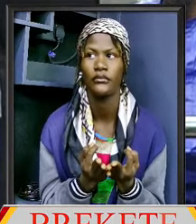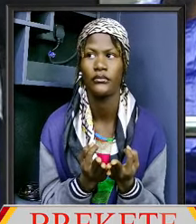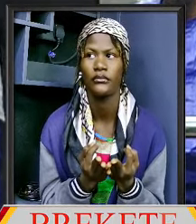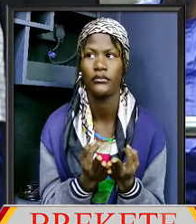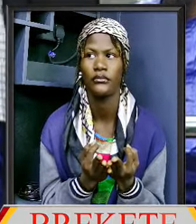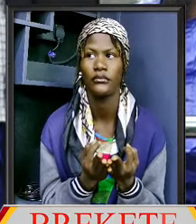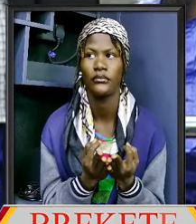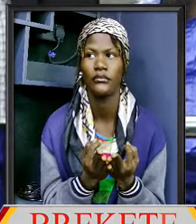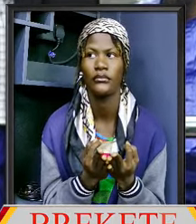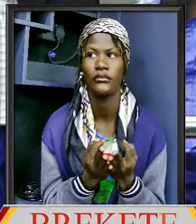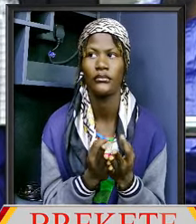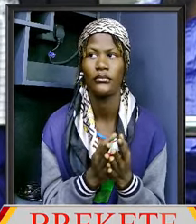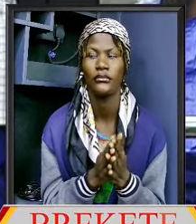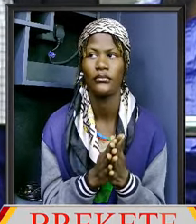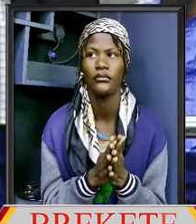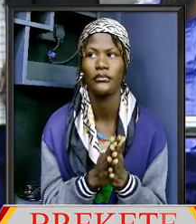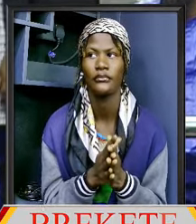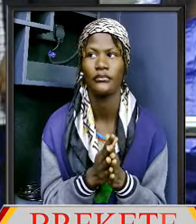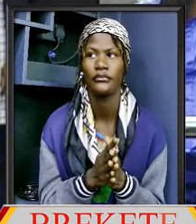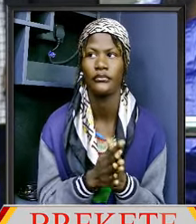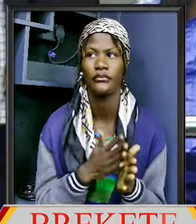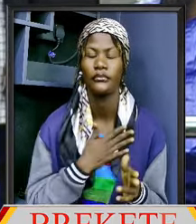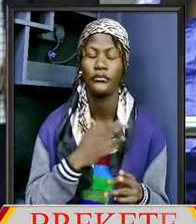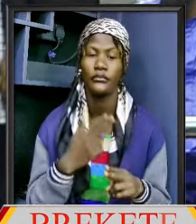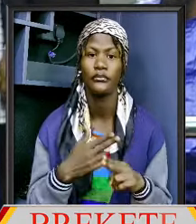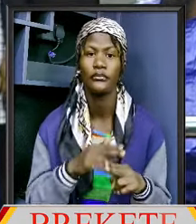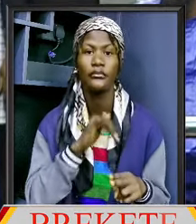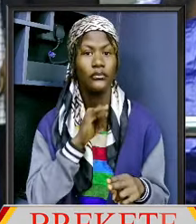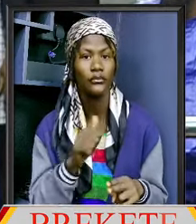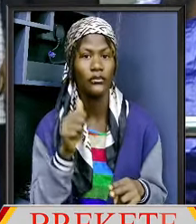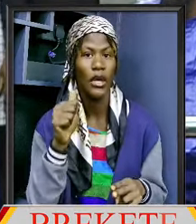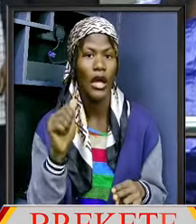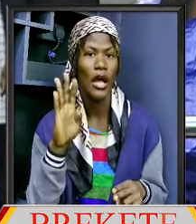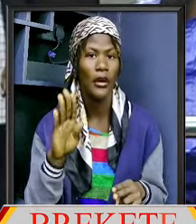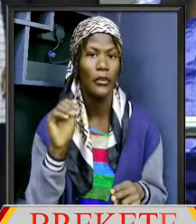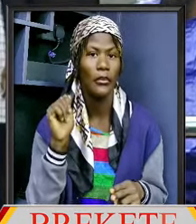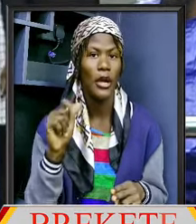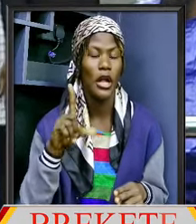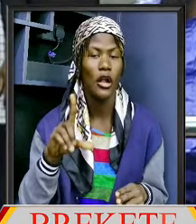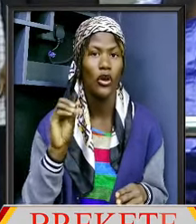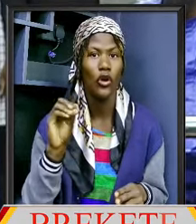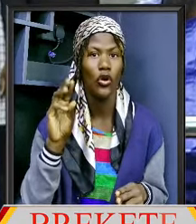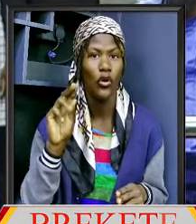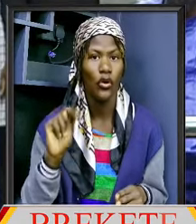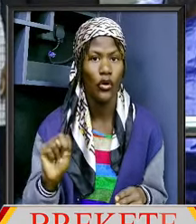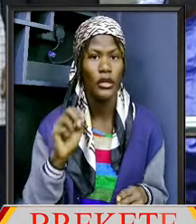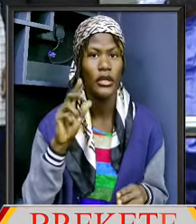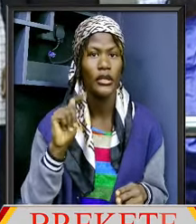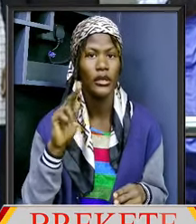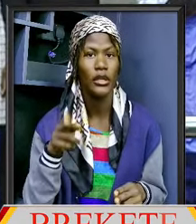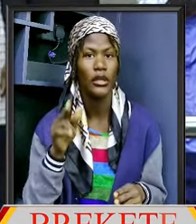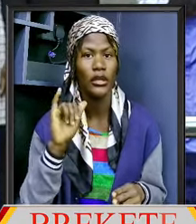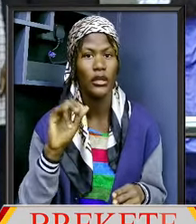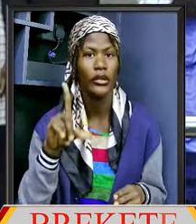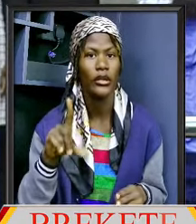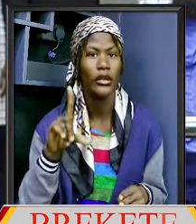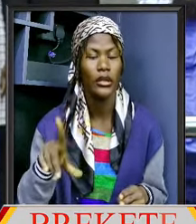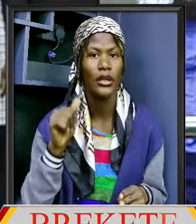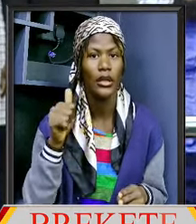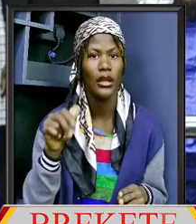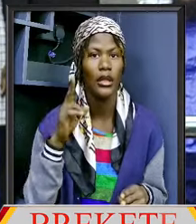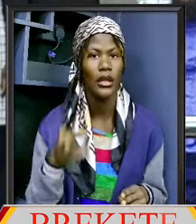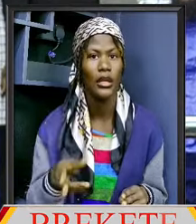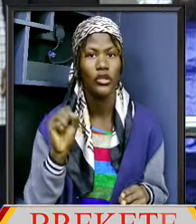name. My name is Agbalun Teila Solomon. I work with